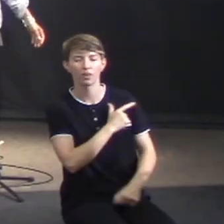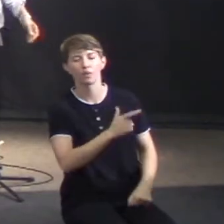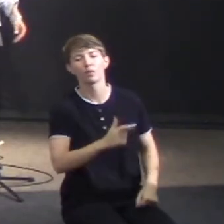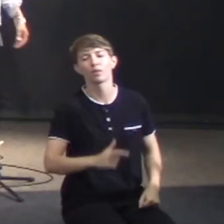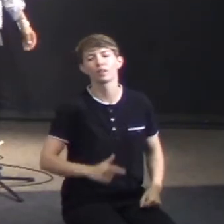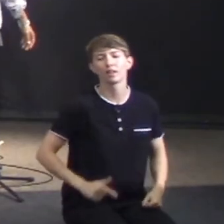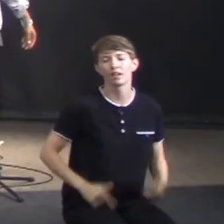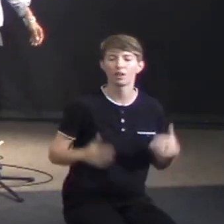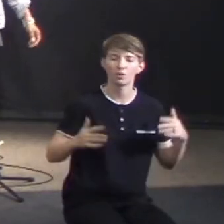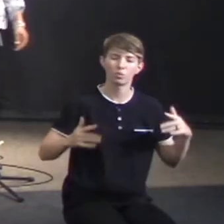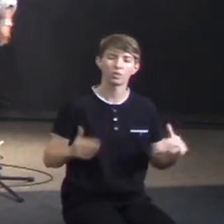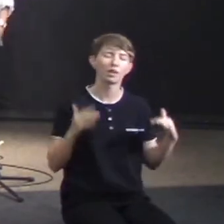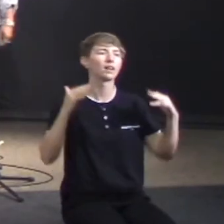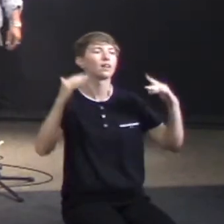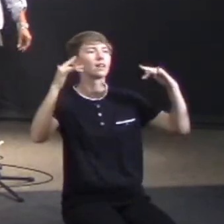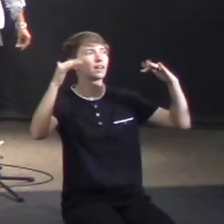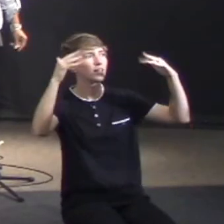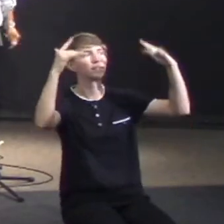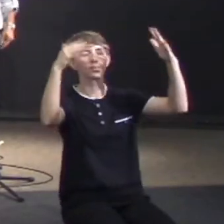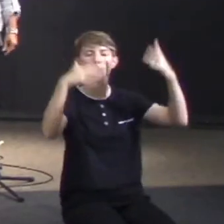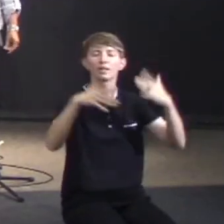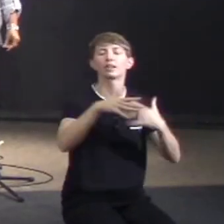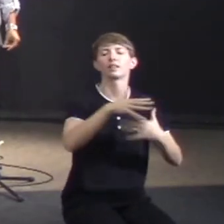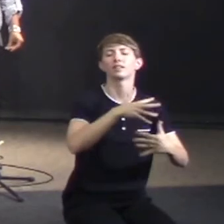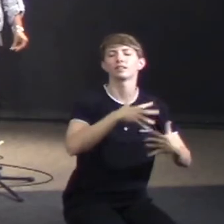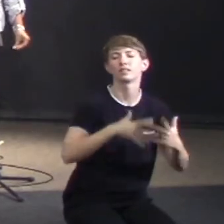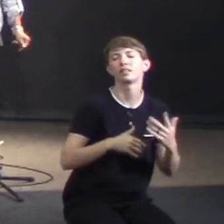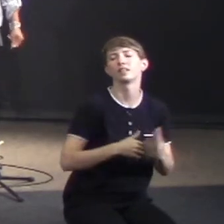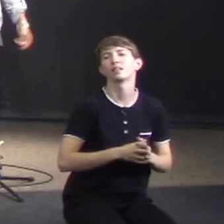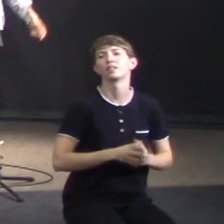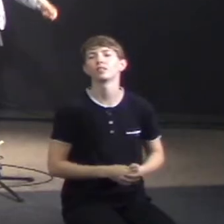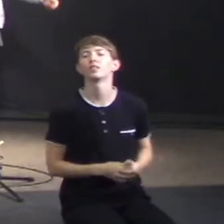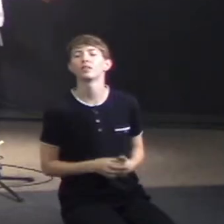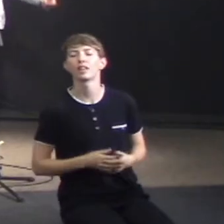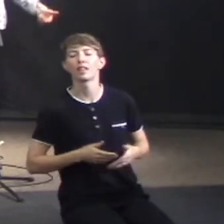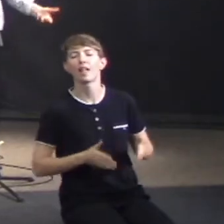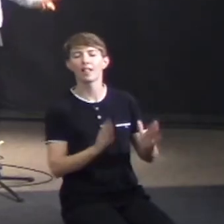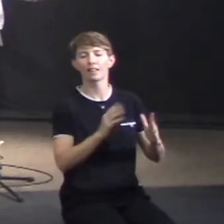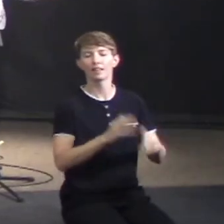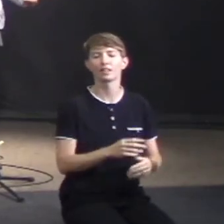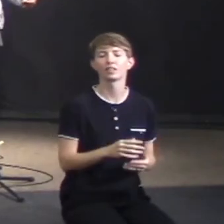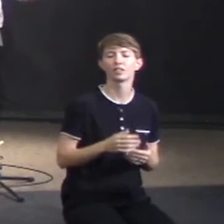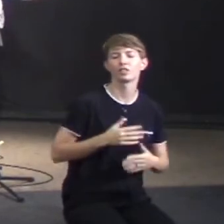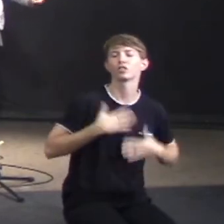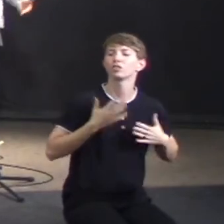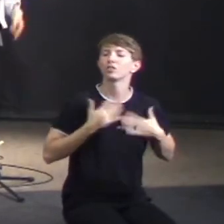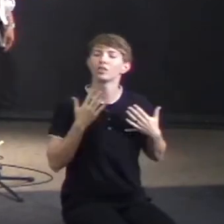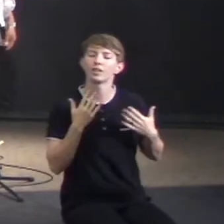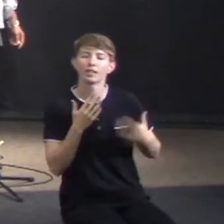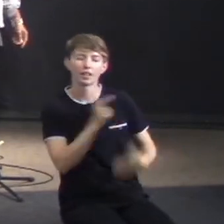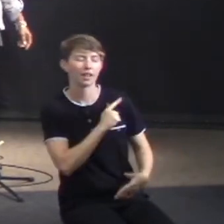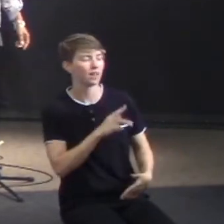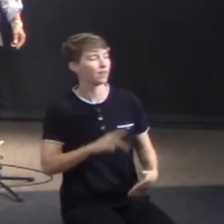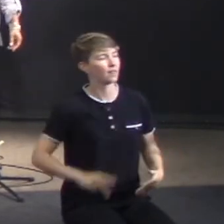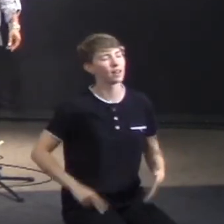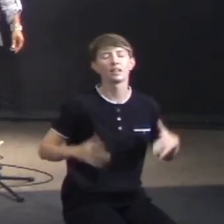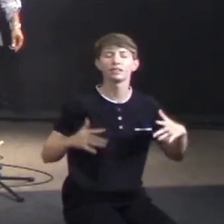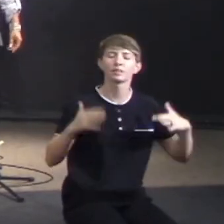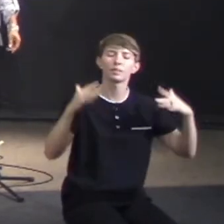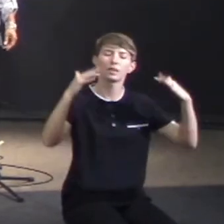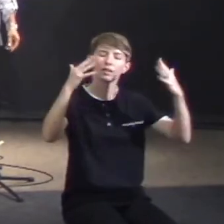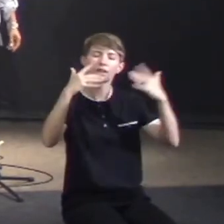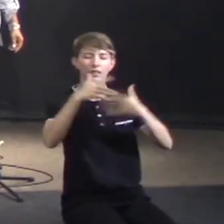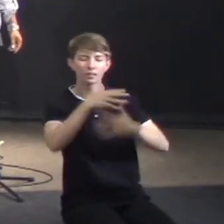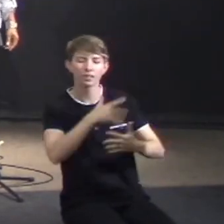the Lord rise. Let the joy of our King. Let the joy of the King